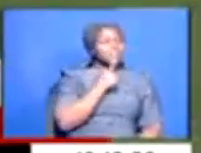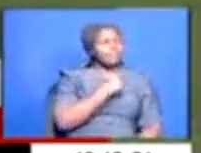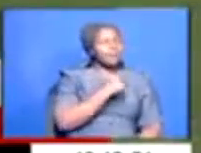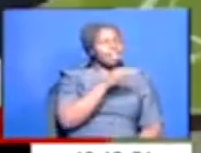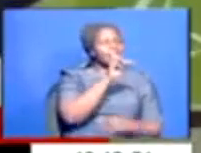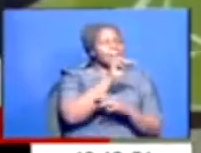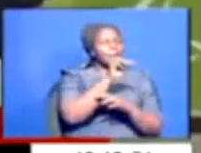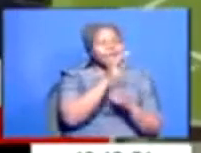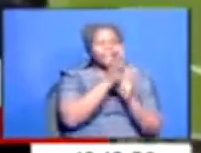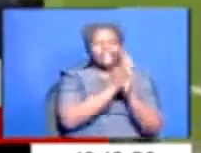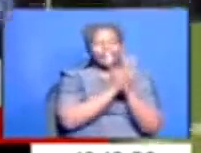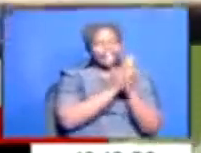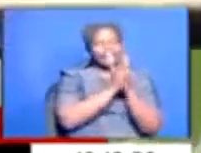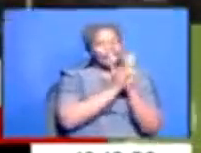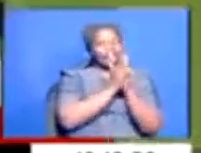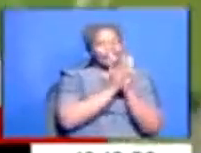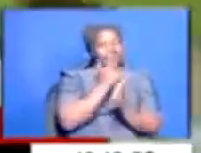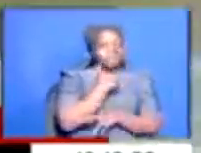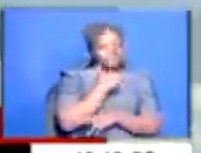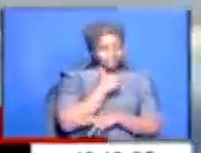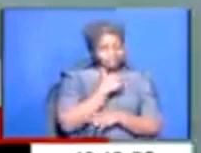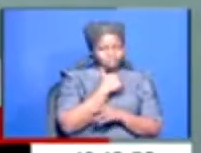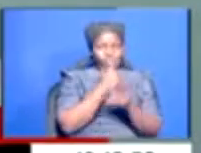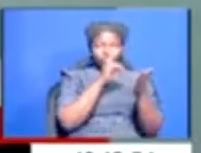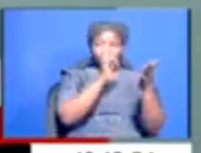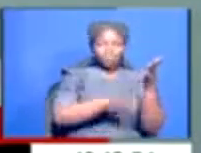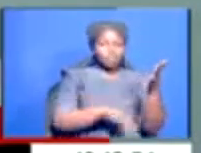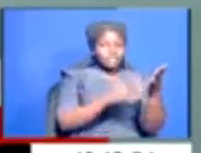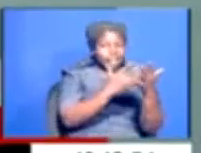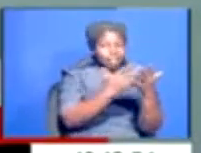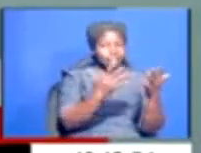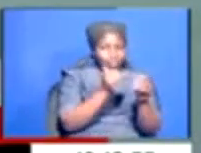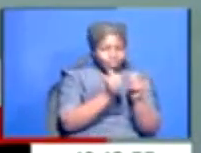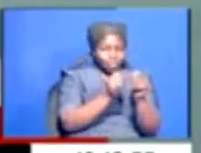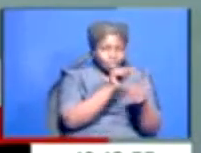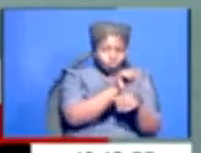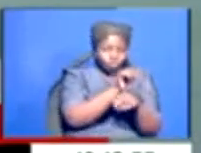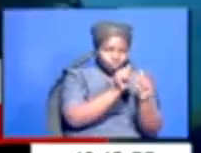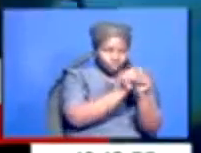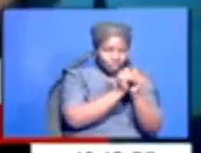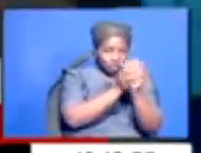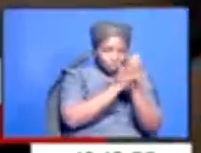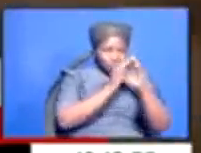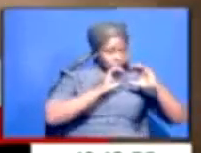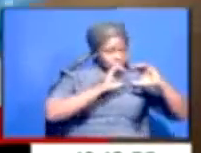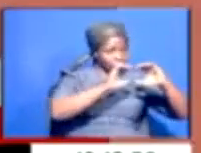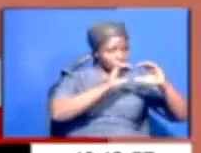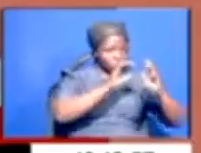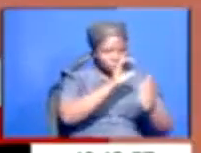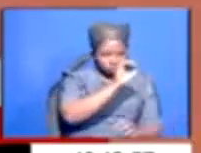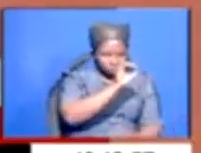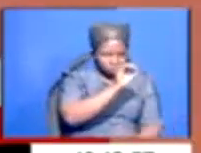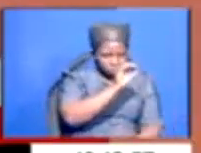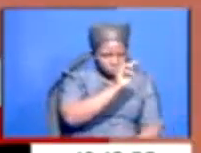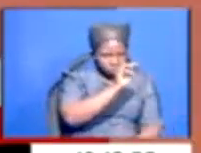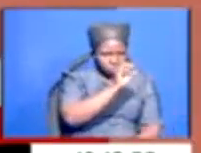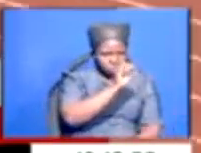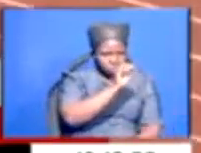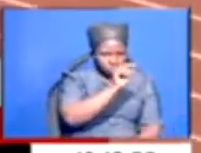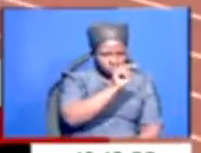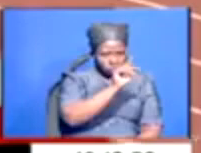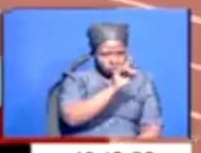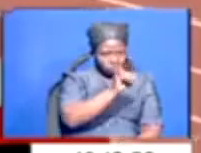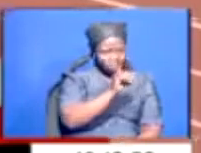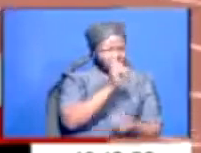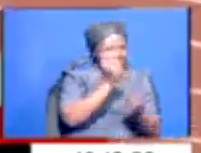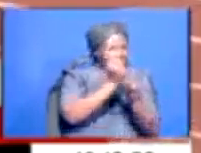Now, what are the things that, together with Coach Michael Omondi, you have been going through so that you